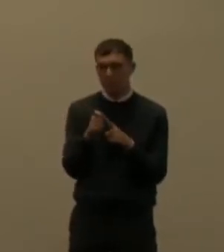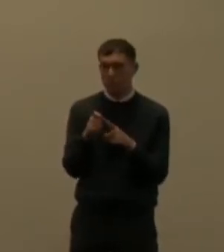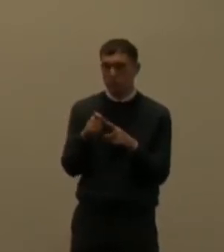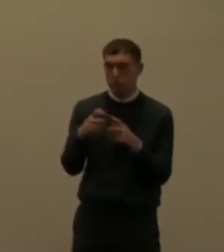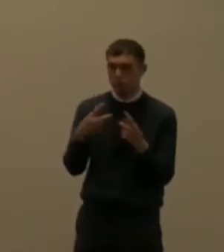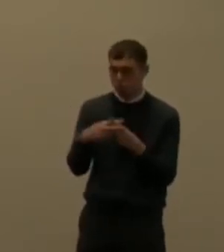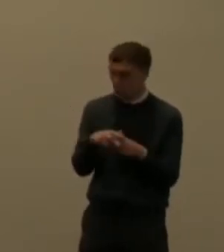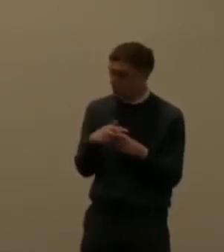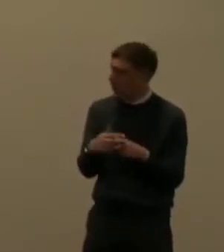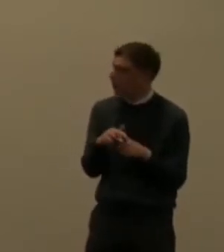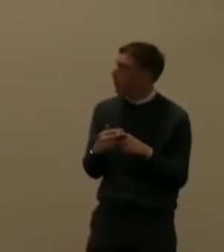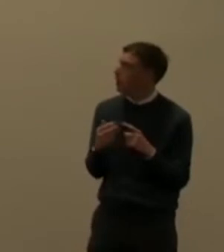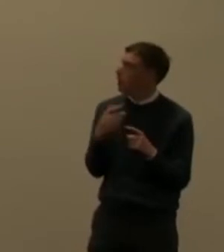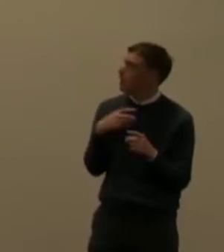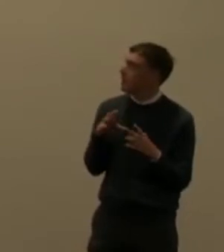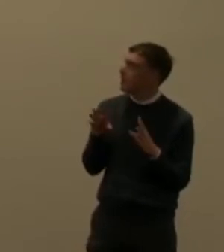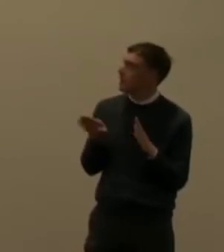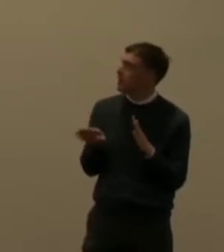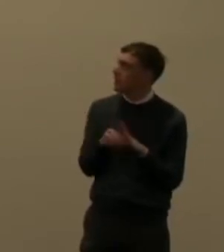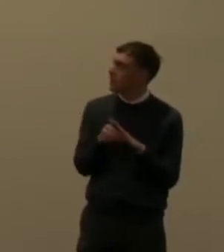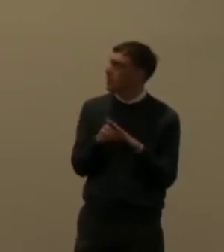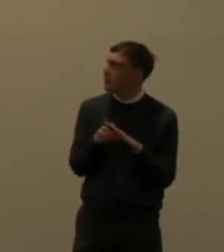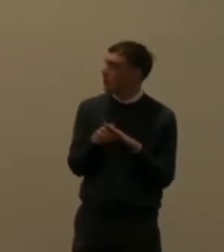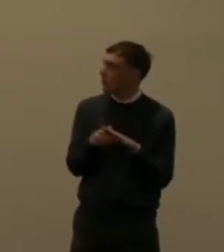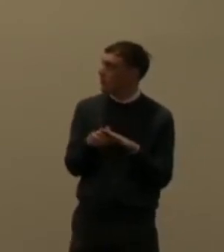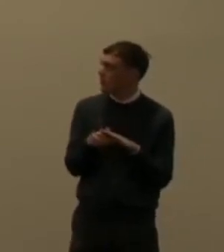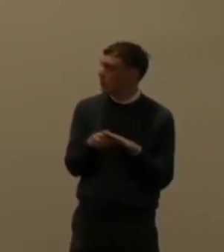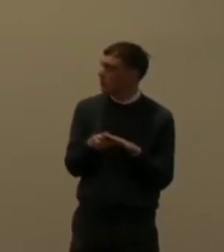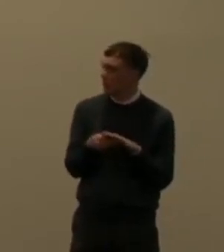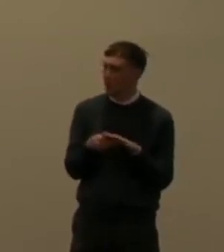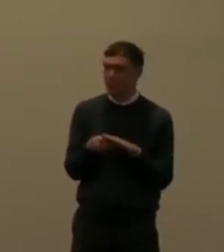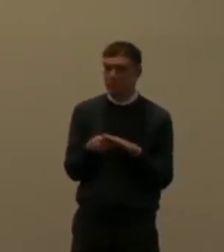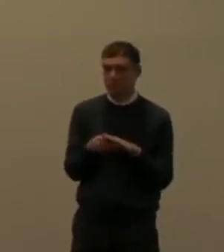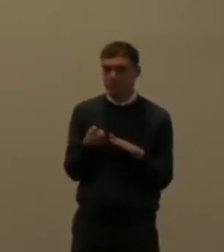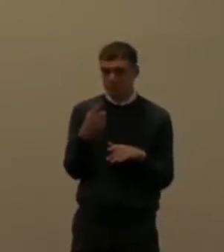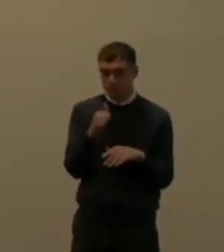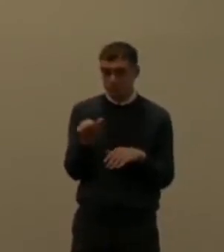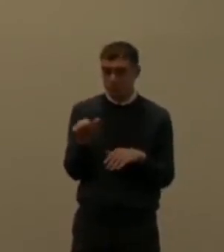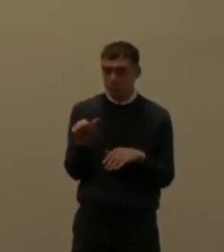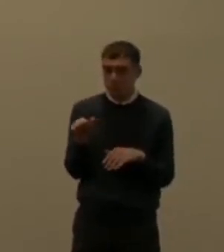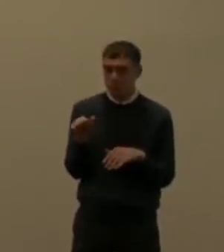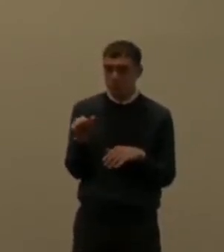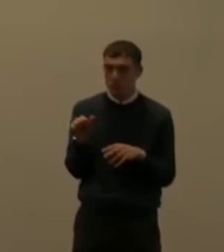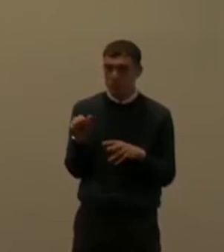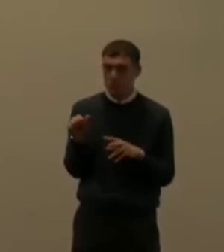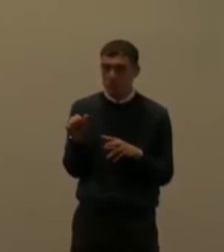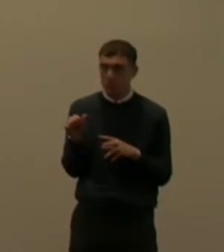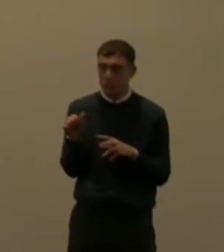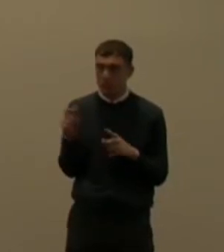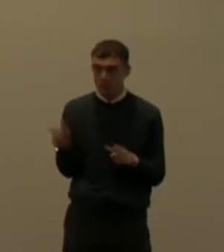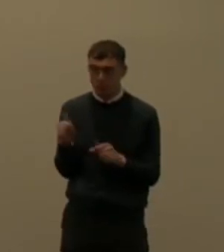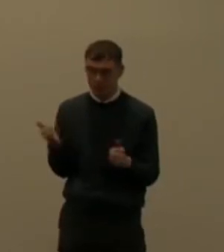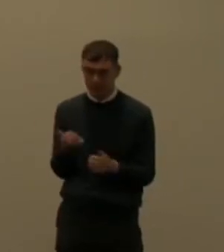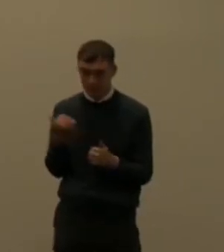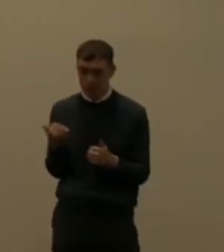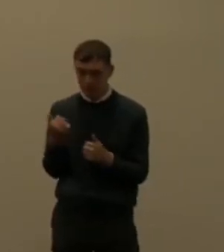I want to export my solution as I have done it before. You could not do that because you already done it.